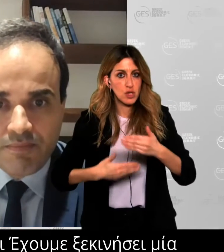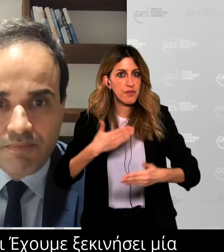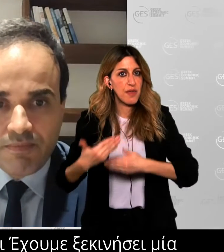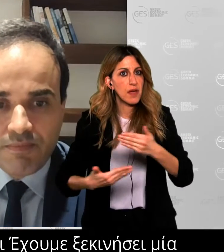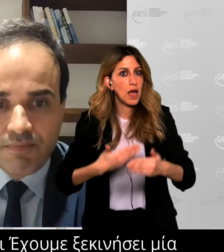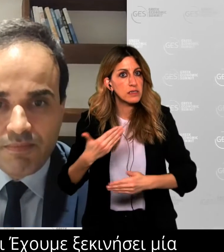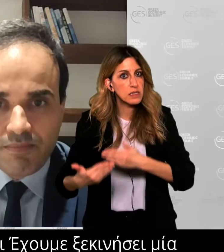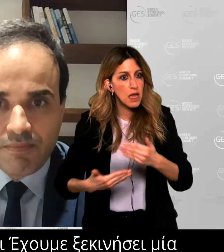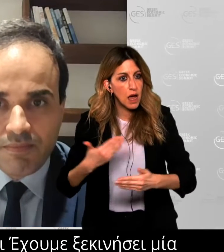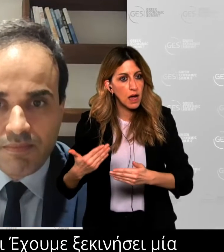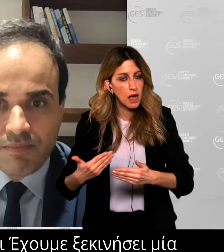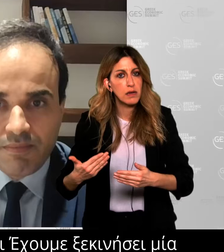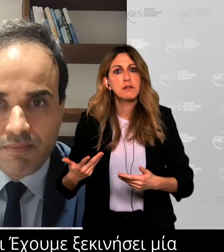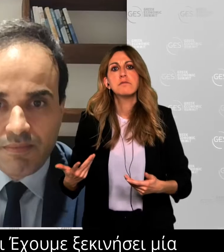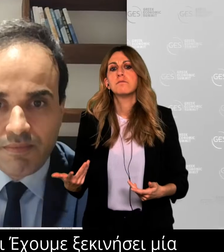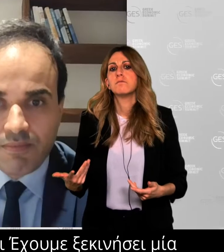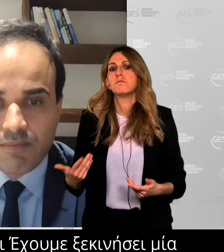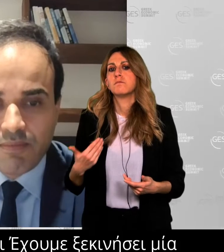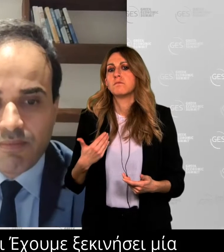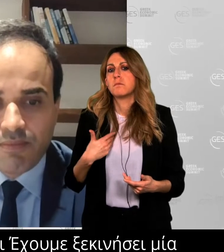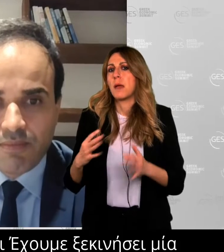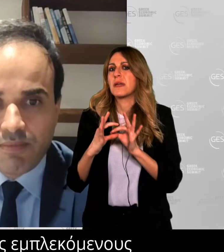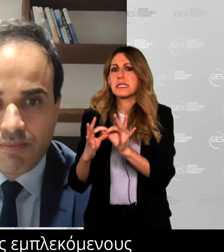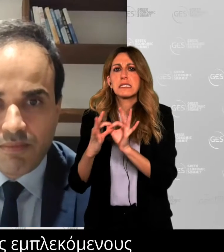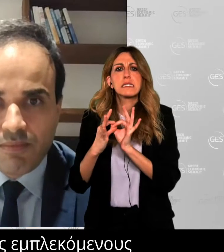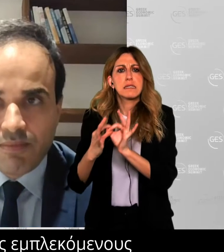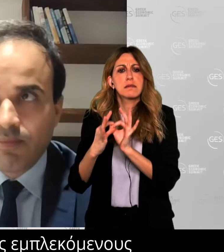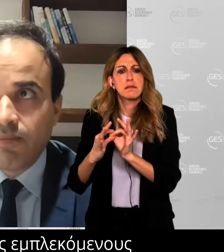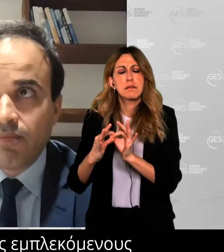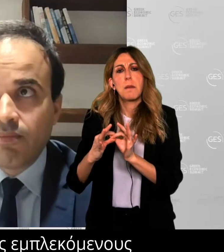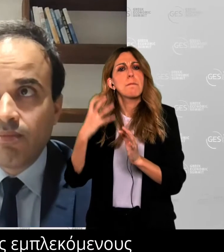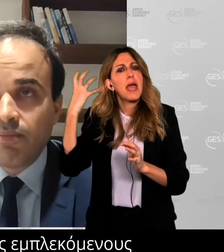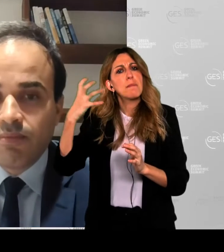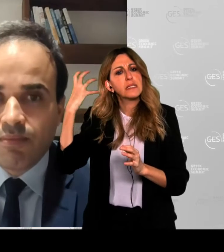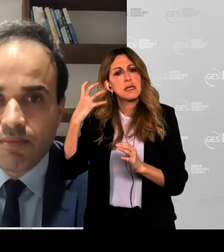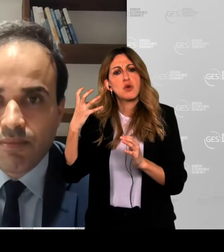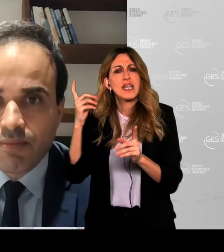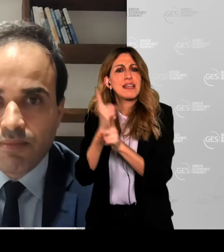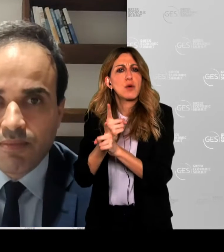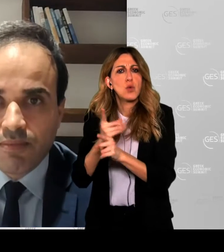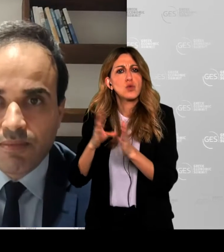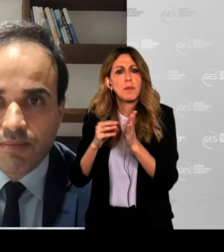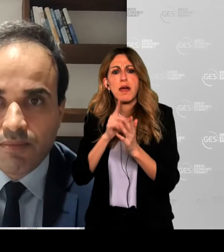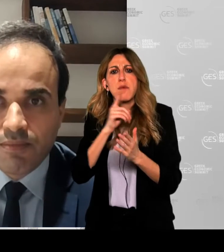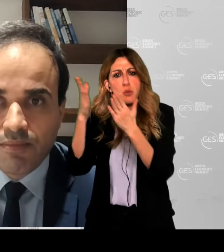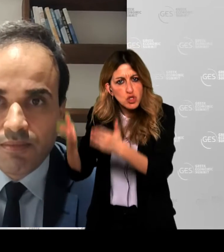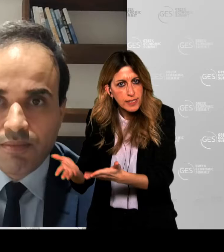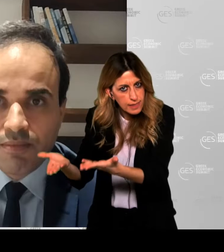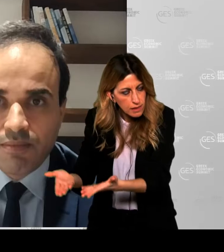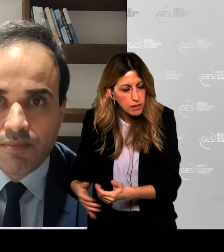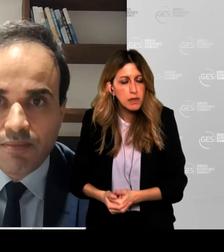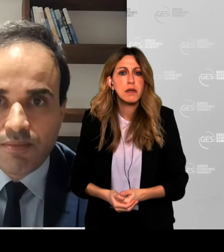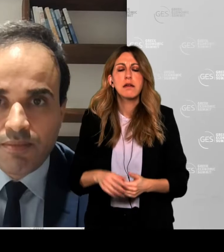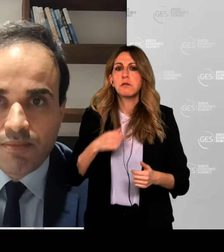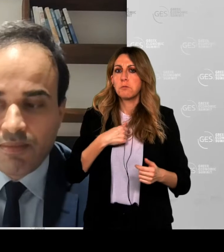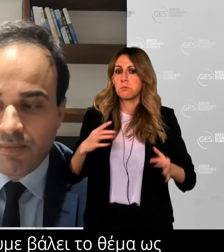like yourselves as we developed our plan. We baselined the emissions in our portfolio so that we had a sense of what we were dealing with, and in particular, where we